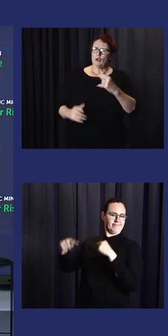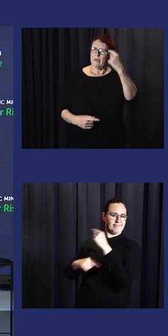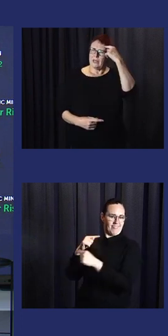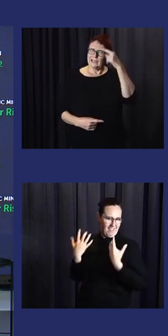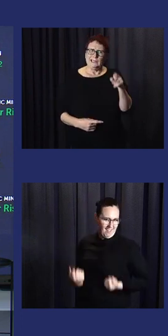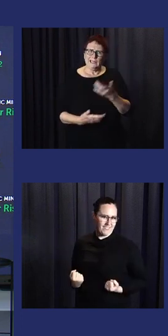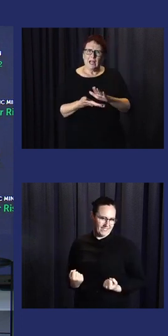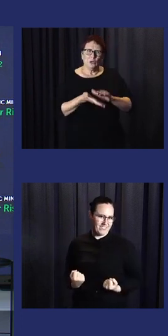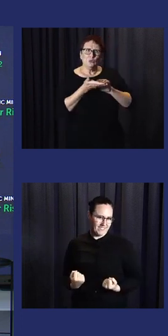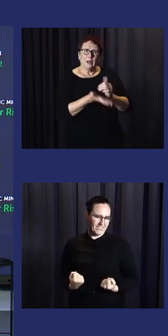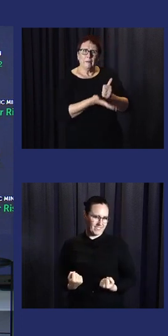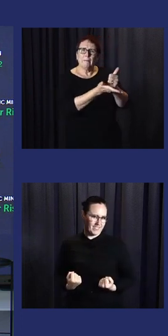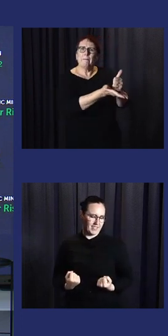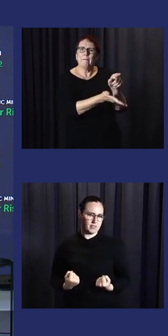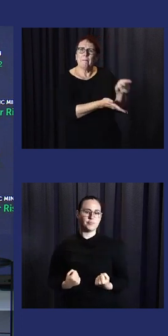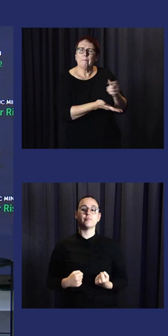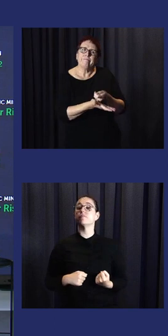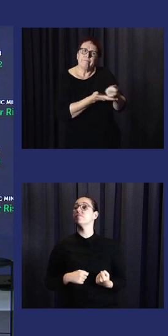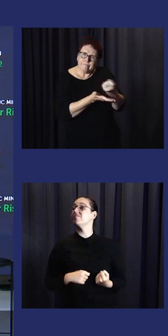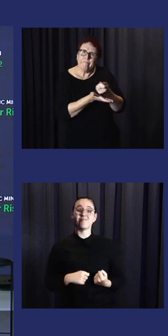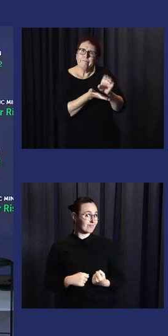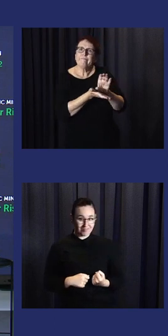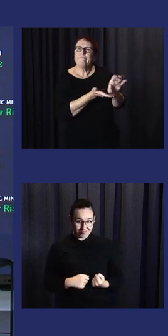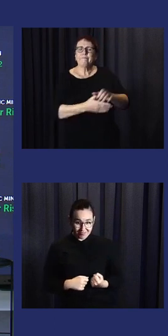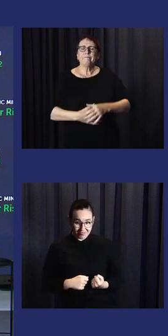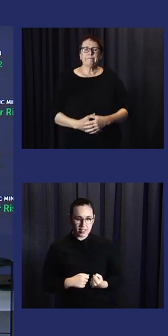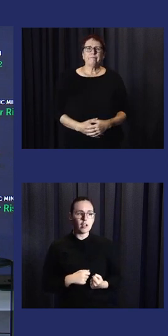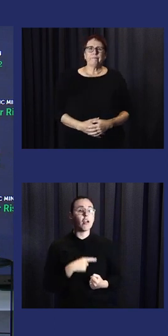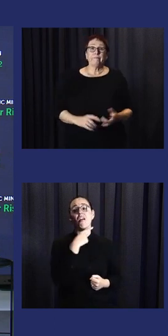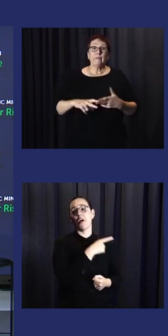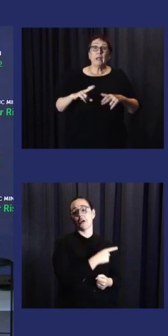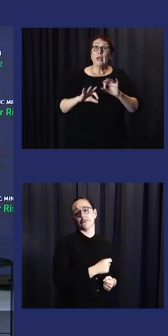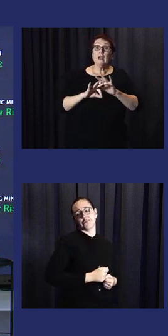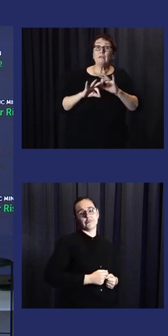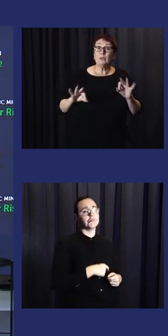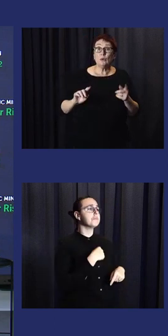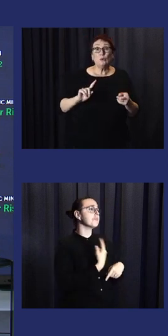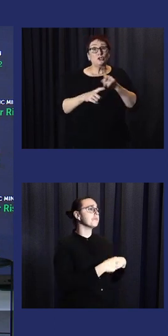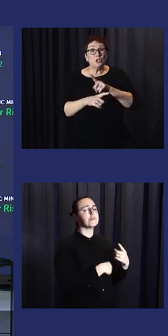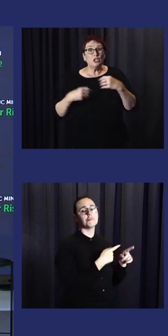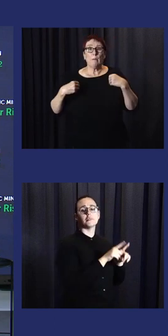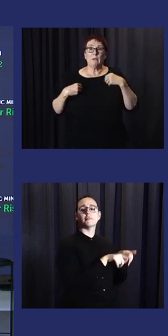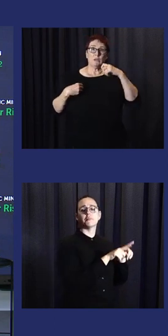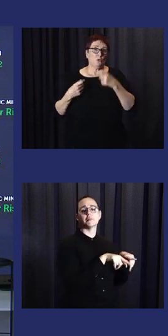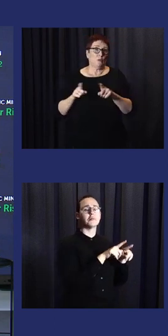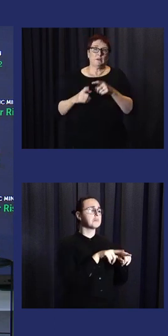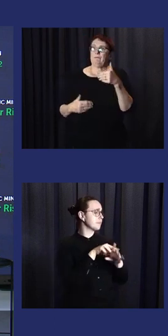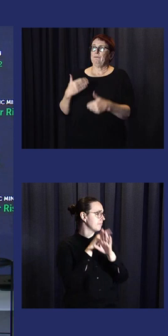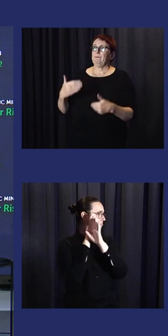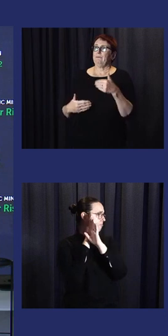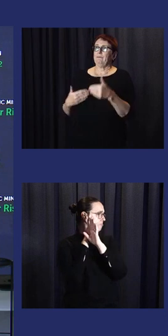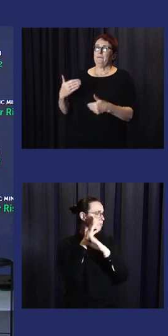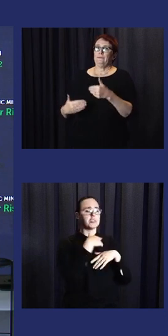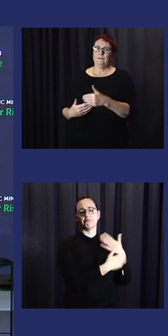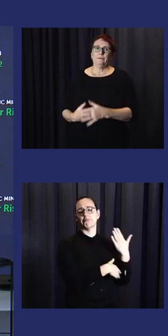risk appropriately also, private sector will continue doing what they are currently doing, although we know that there is